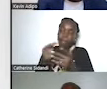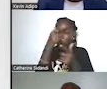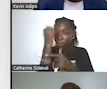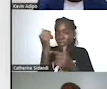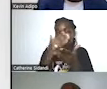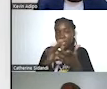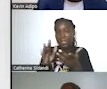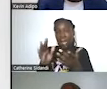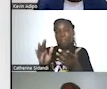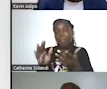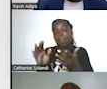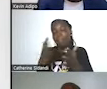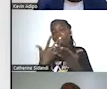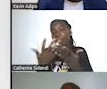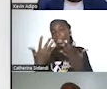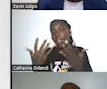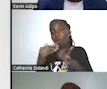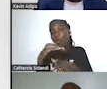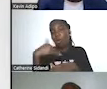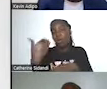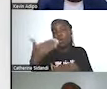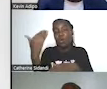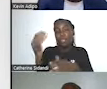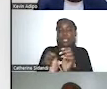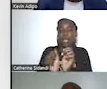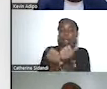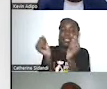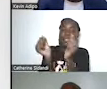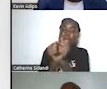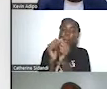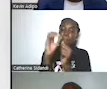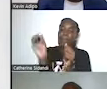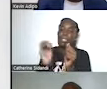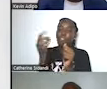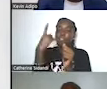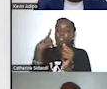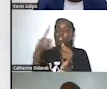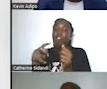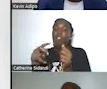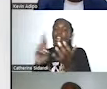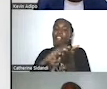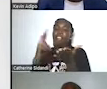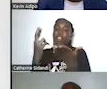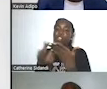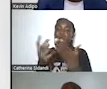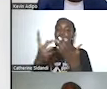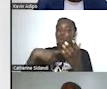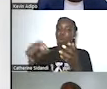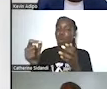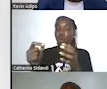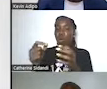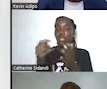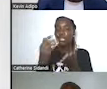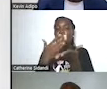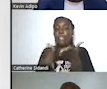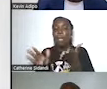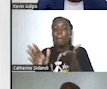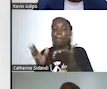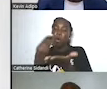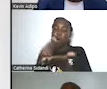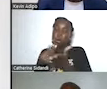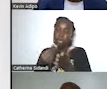that like hospitality, they say that it needs to be 10% of their revenue should go to payroll cost. So that's where we also use that kind